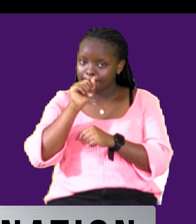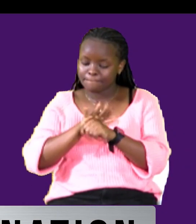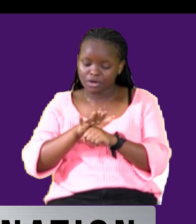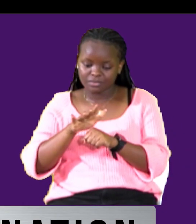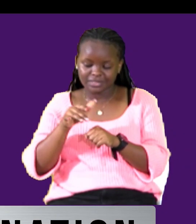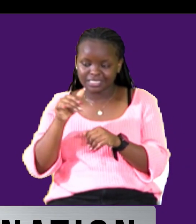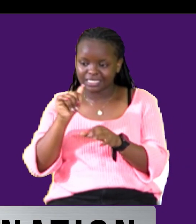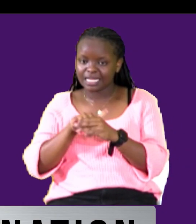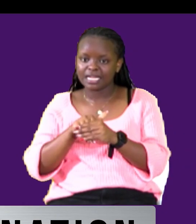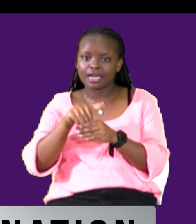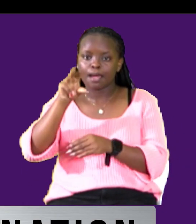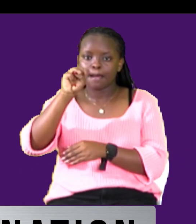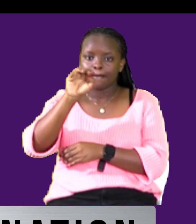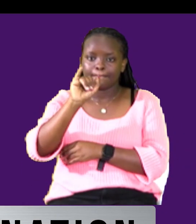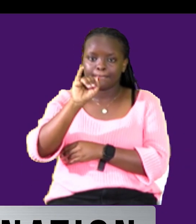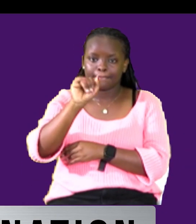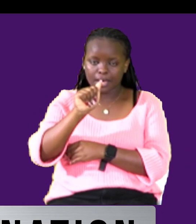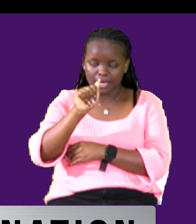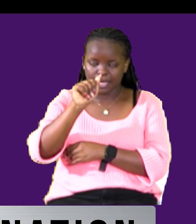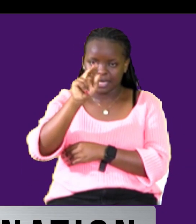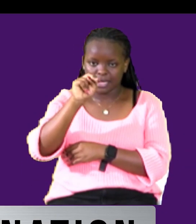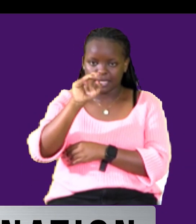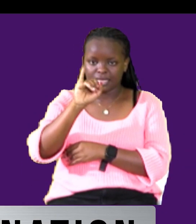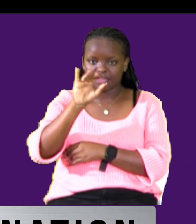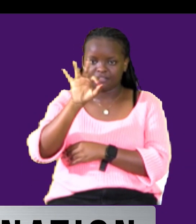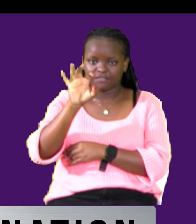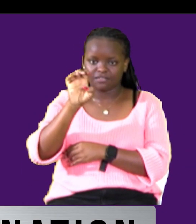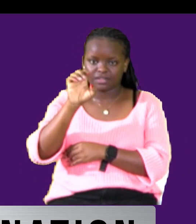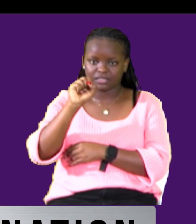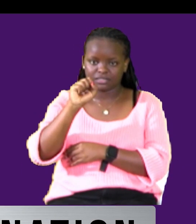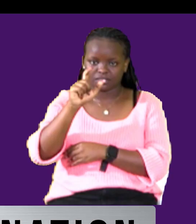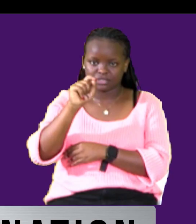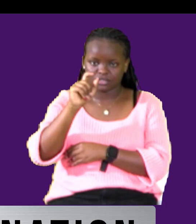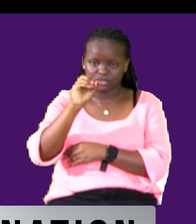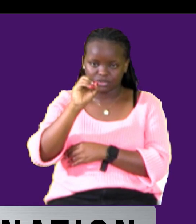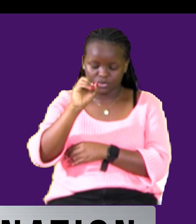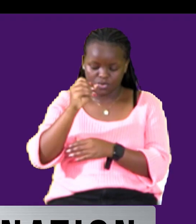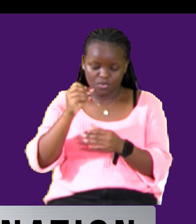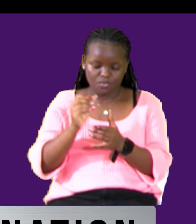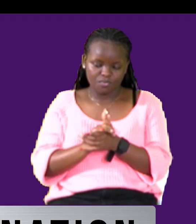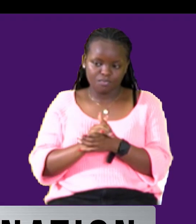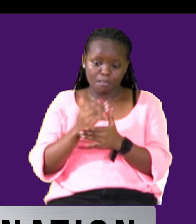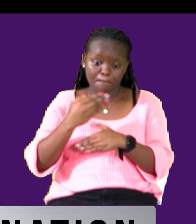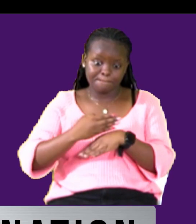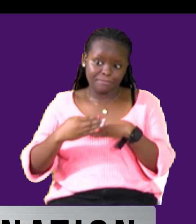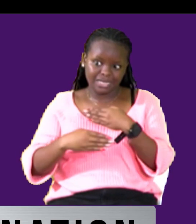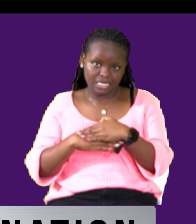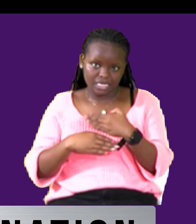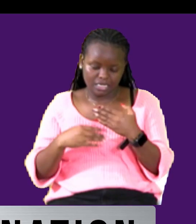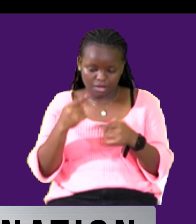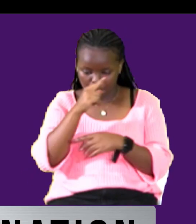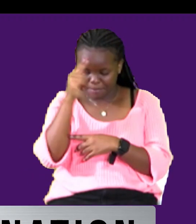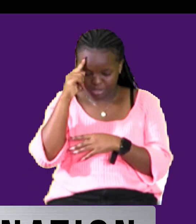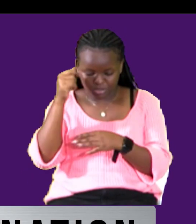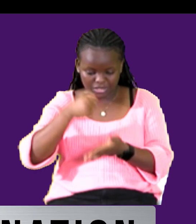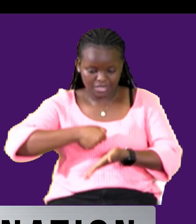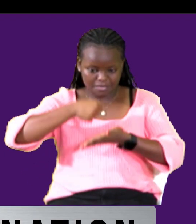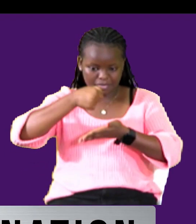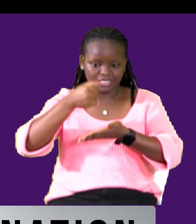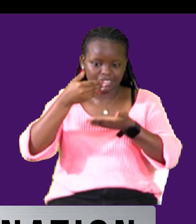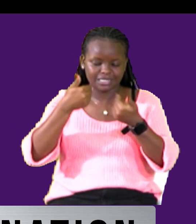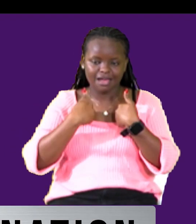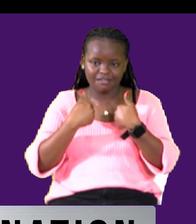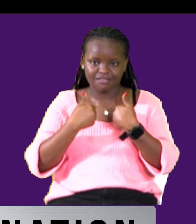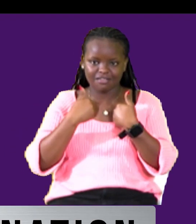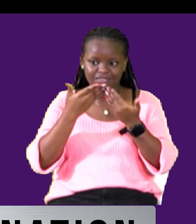manifesto. Infrastructural. Which mainly are basically infrastructural. Right. Because there's a budget attached to it. And like I said, a